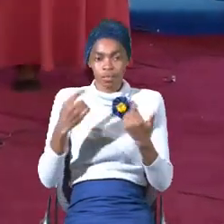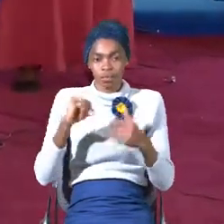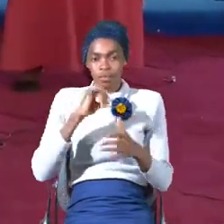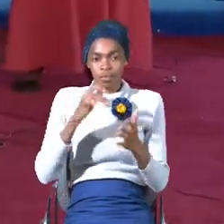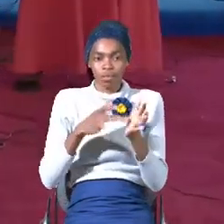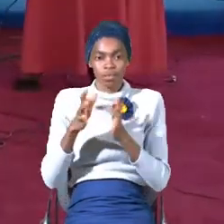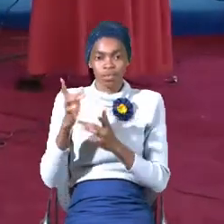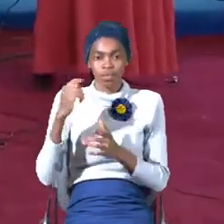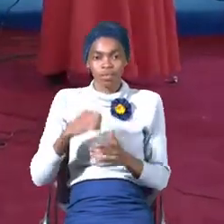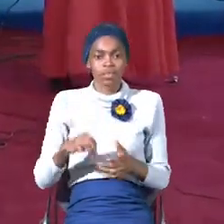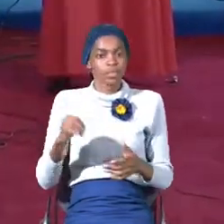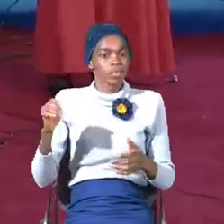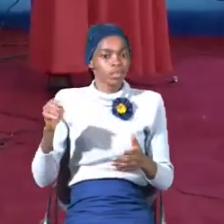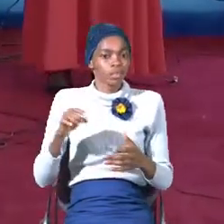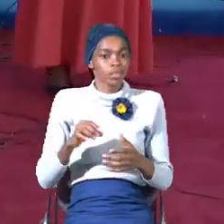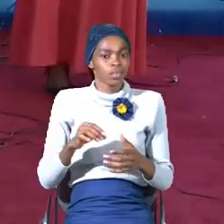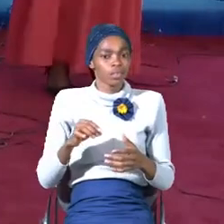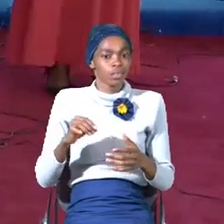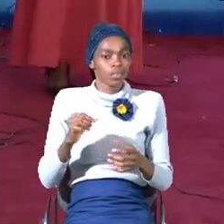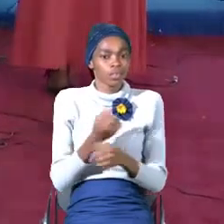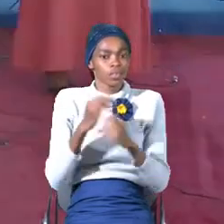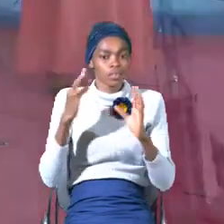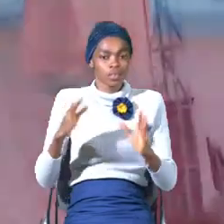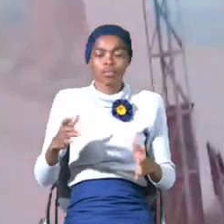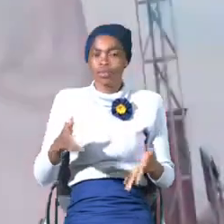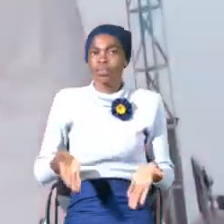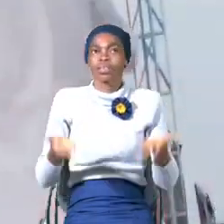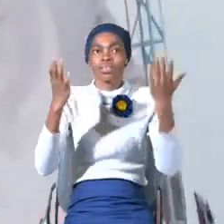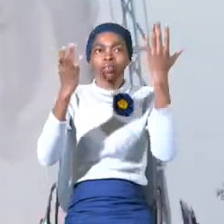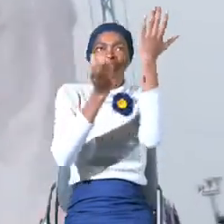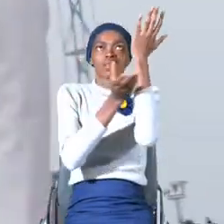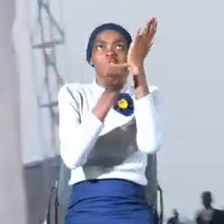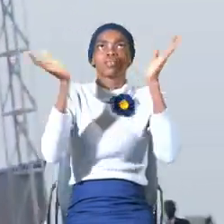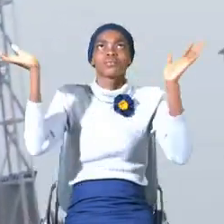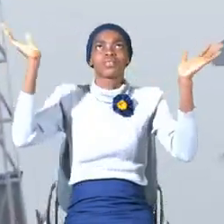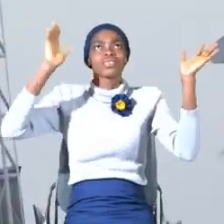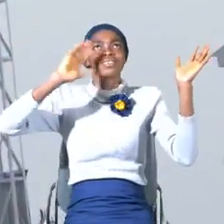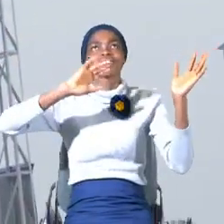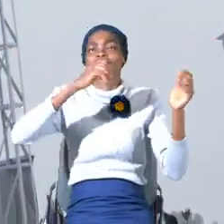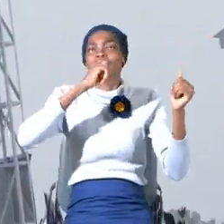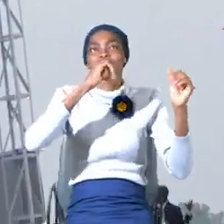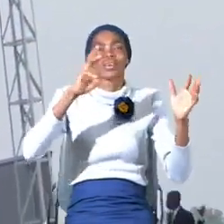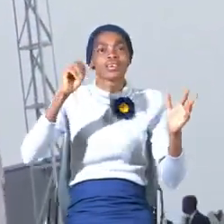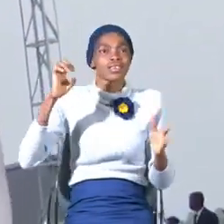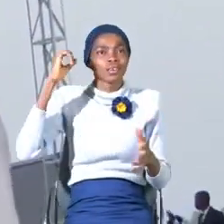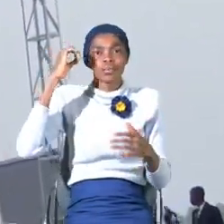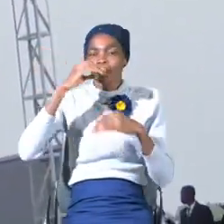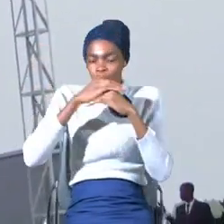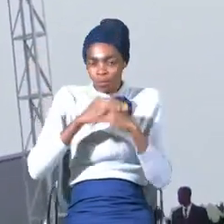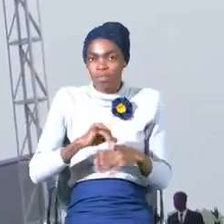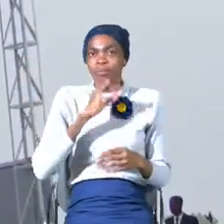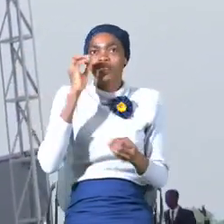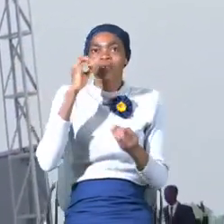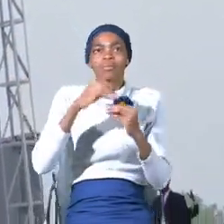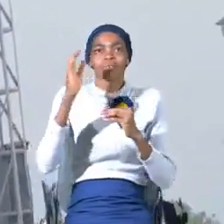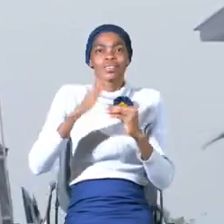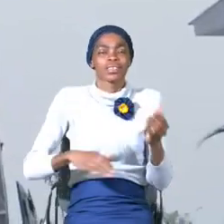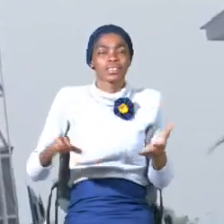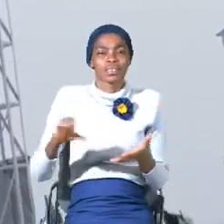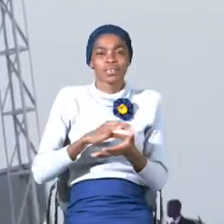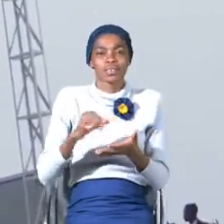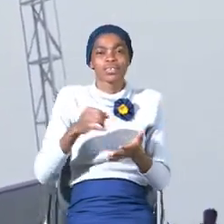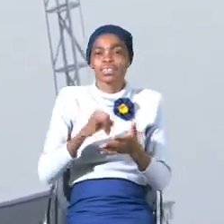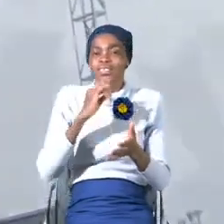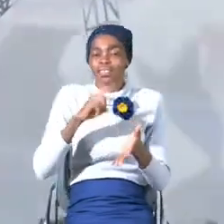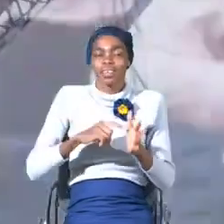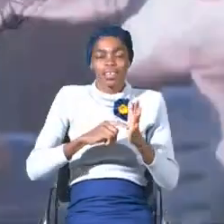Would you lift your hands to Jesus and bless him? Because worship is more than a song. It's an expression of the